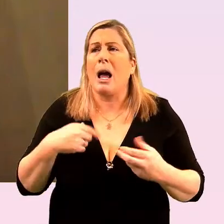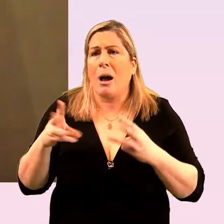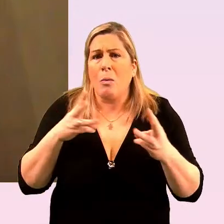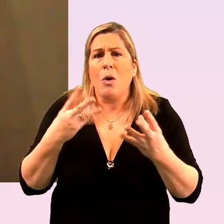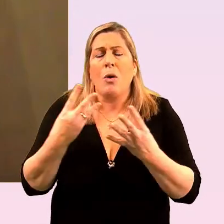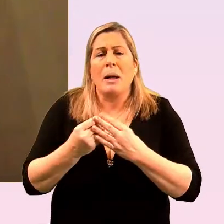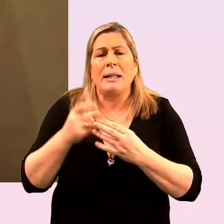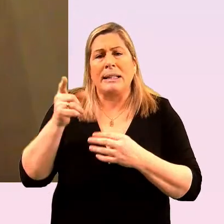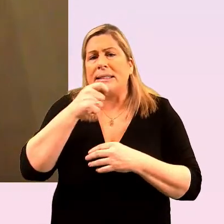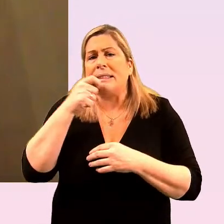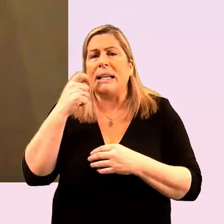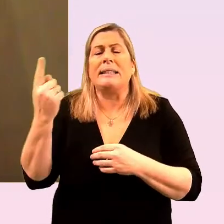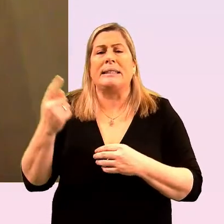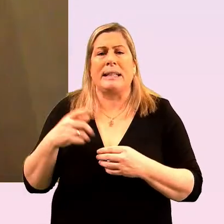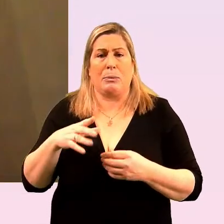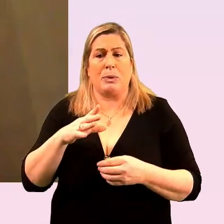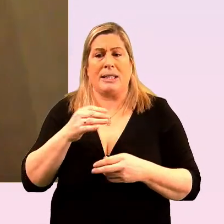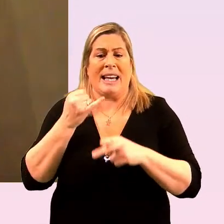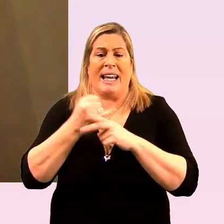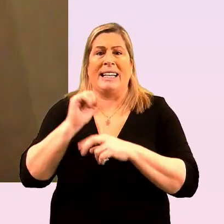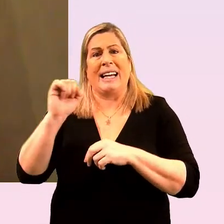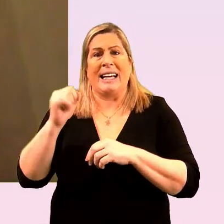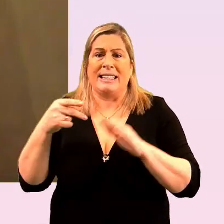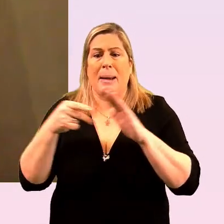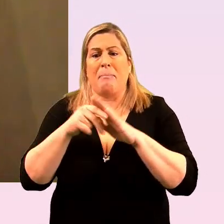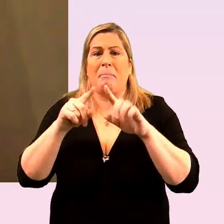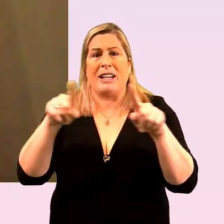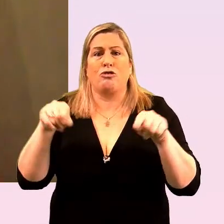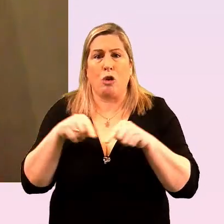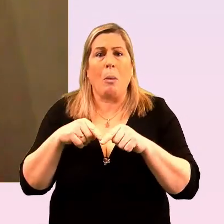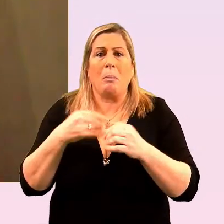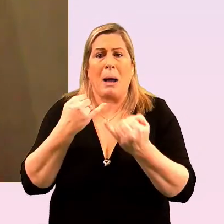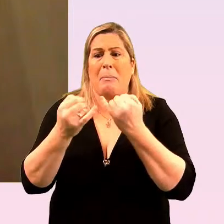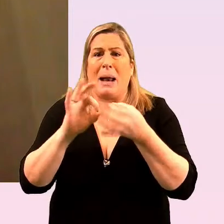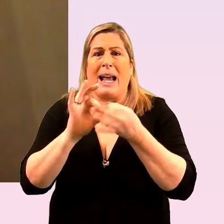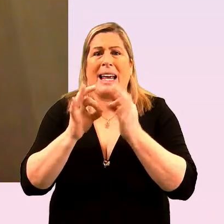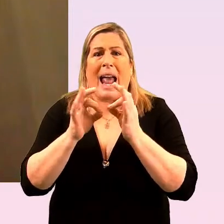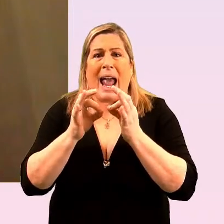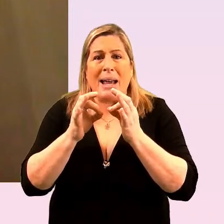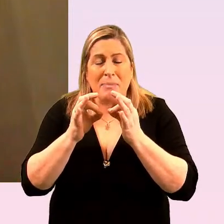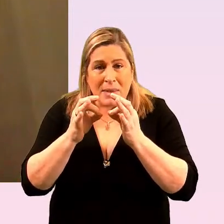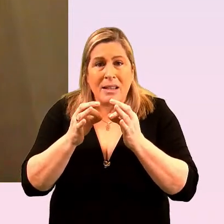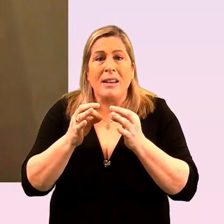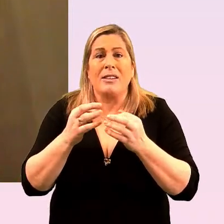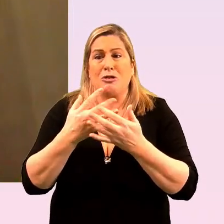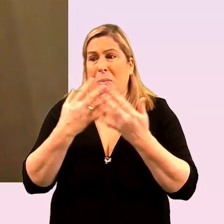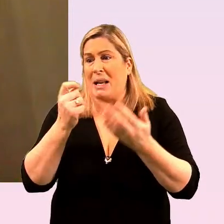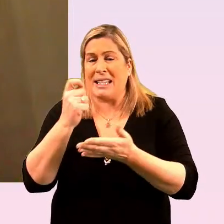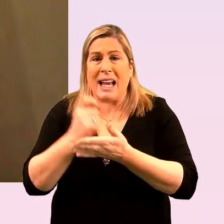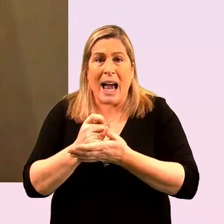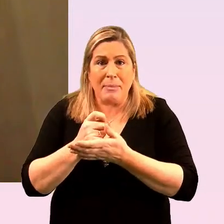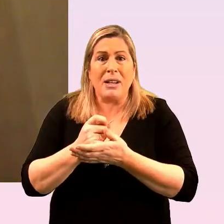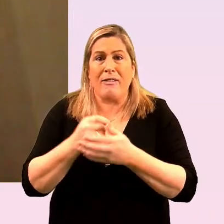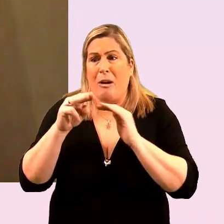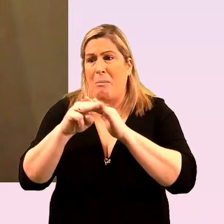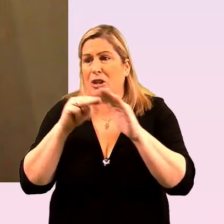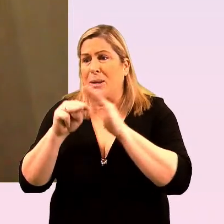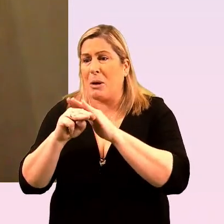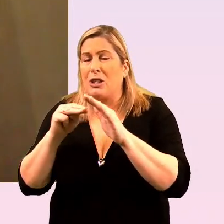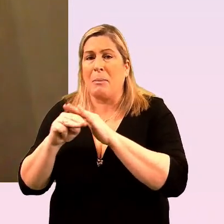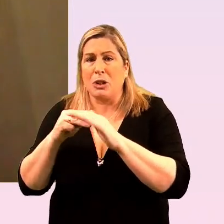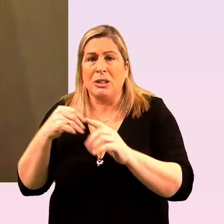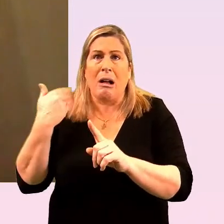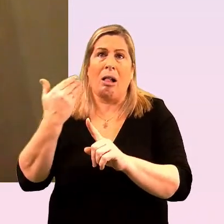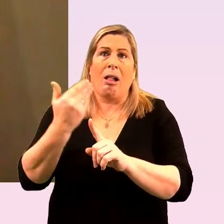said, like, he was in his bedroom playing games in a darkened room for so many times, for so many months. And he